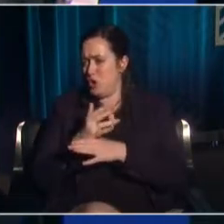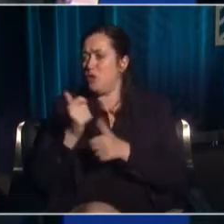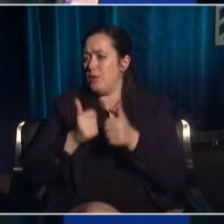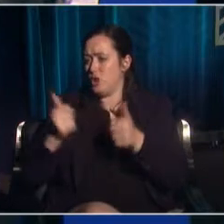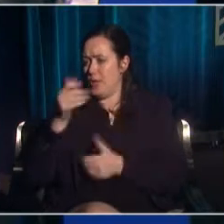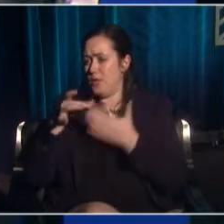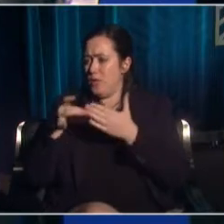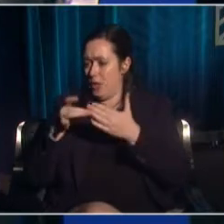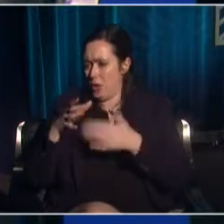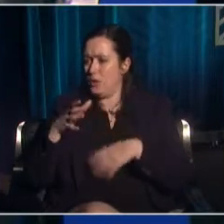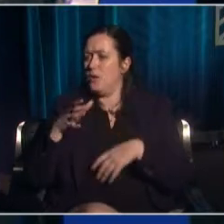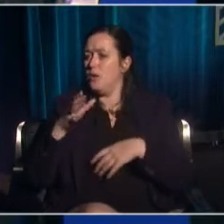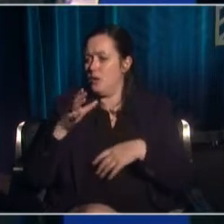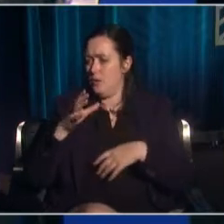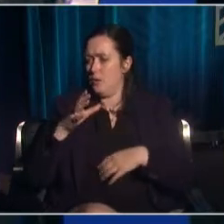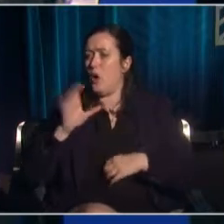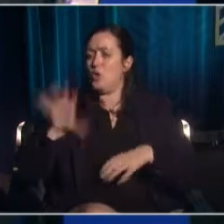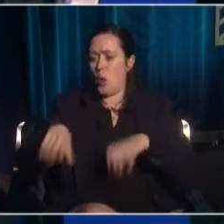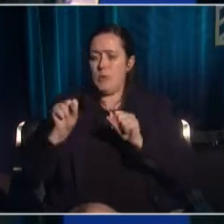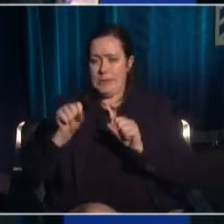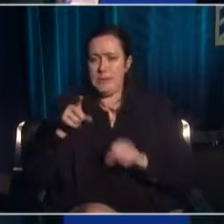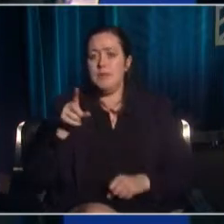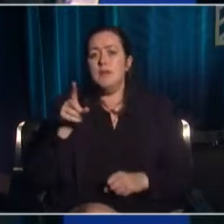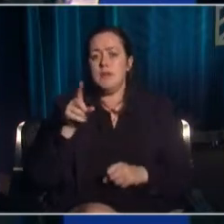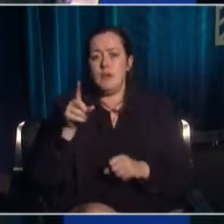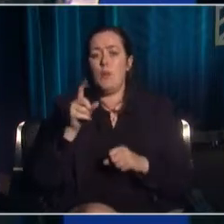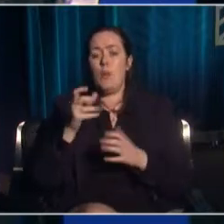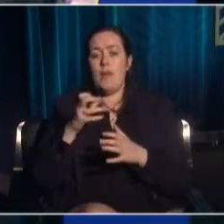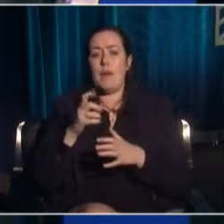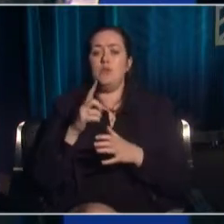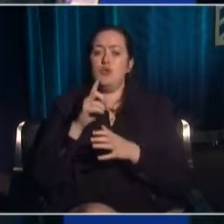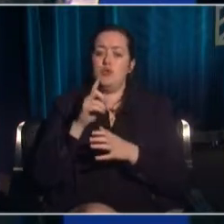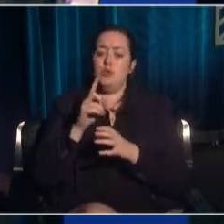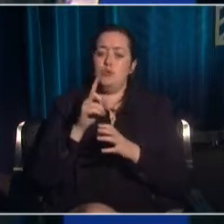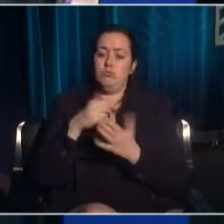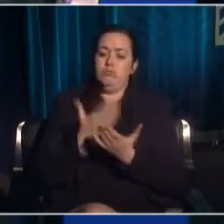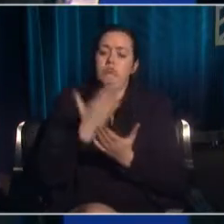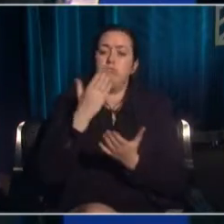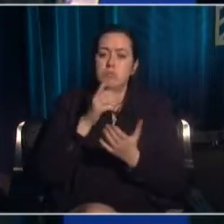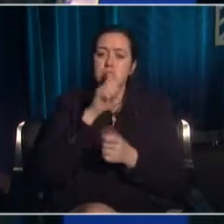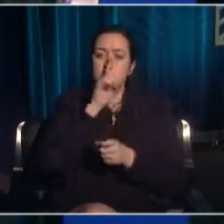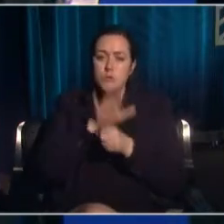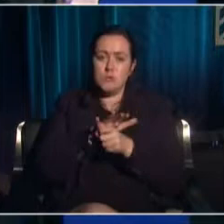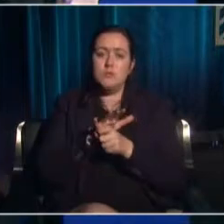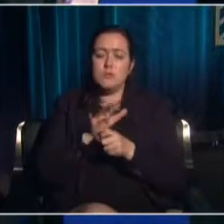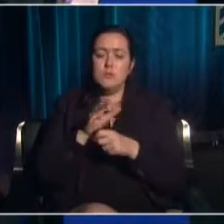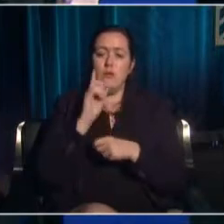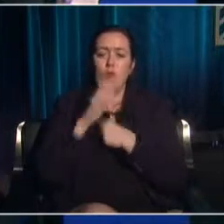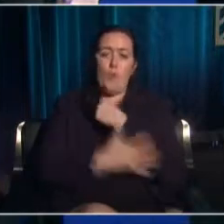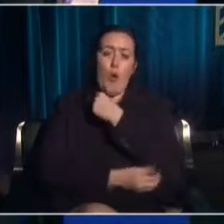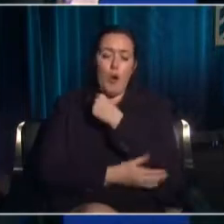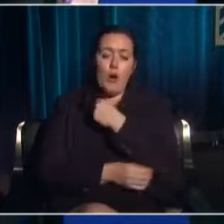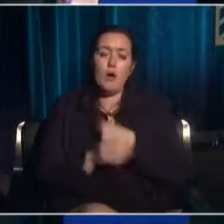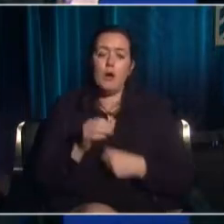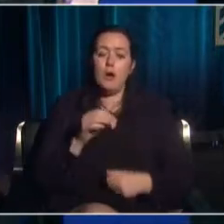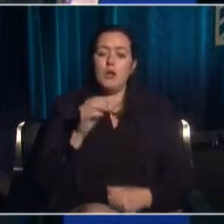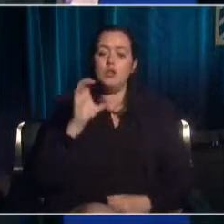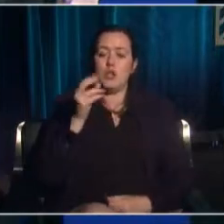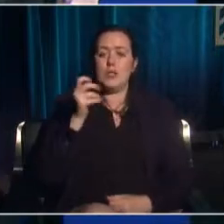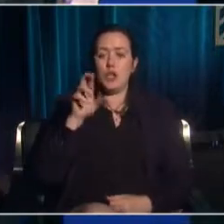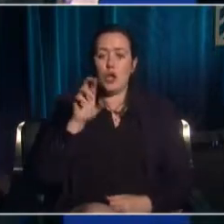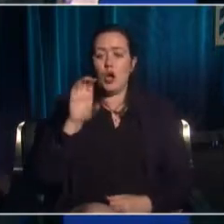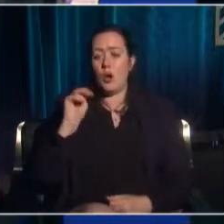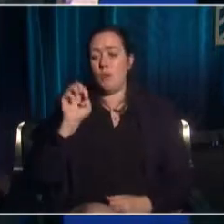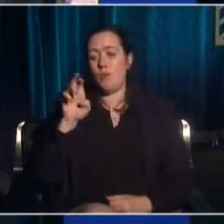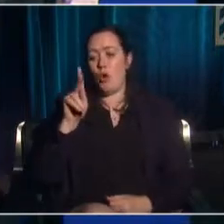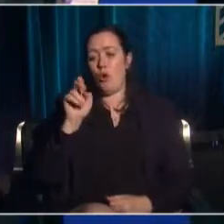G20 countries to deliver on their promises to the world's poor. Chancellor Merkel's office had said, we're supportive of your event, that's nice, but